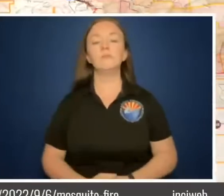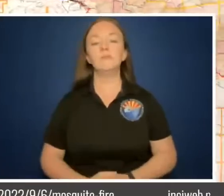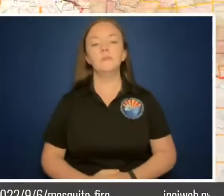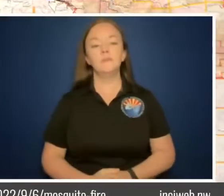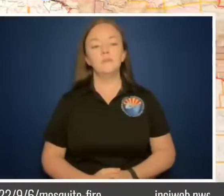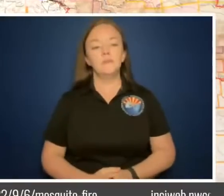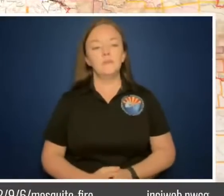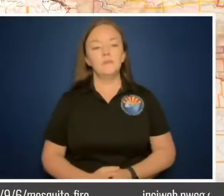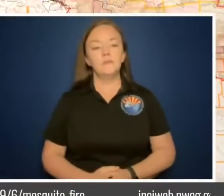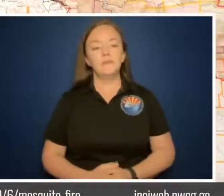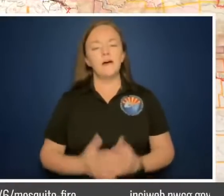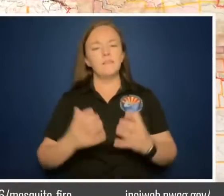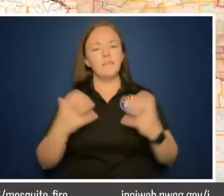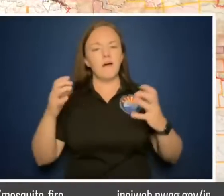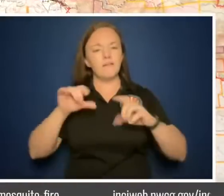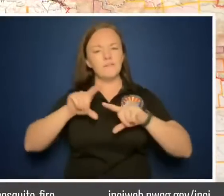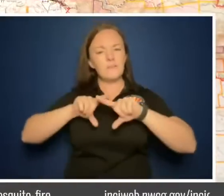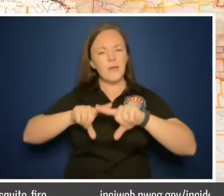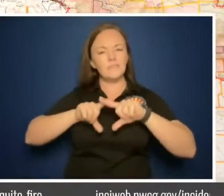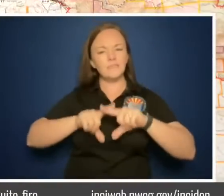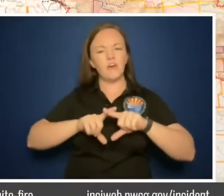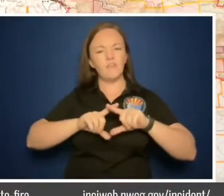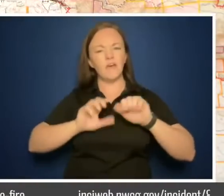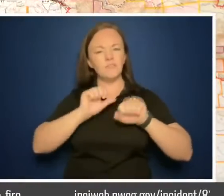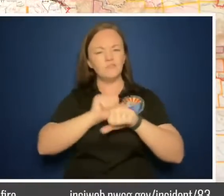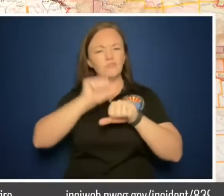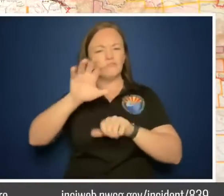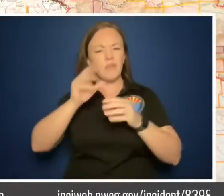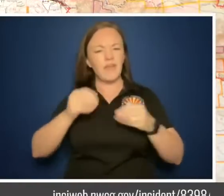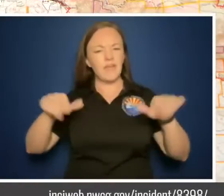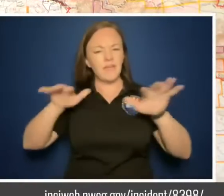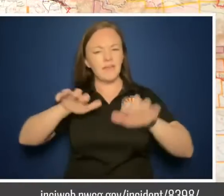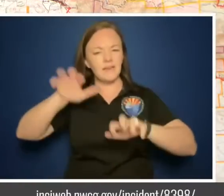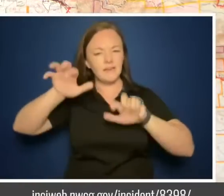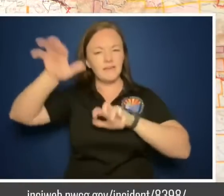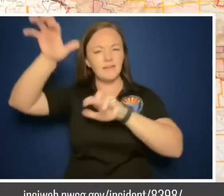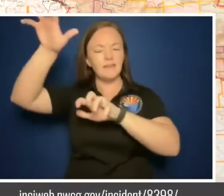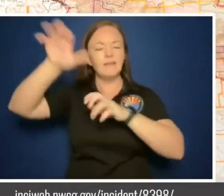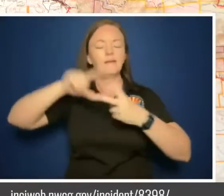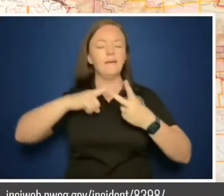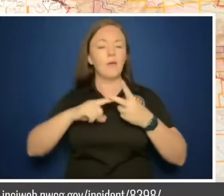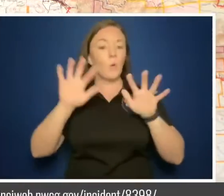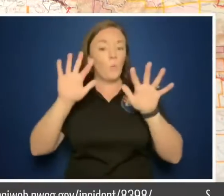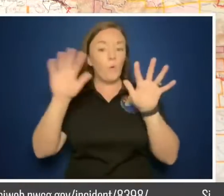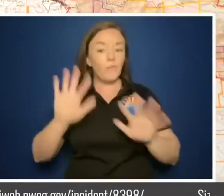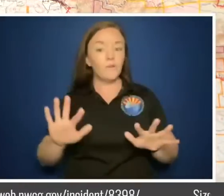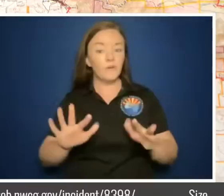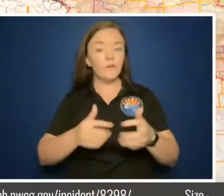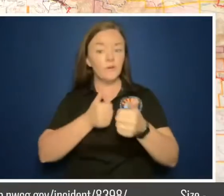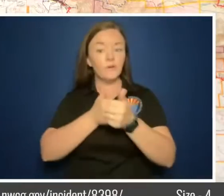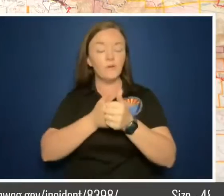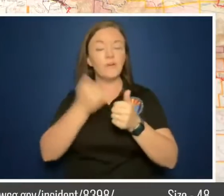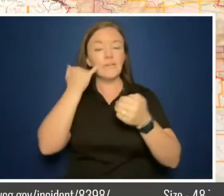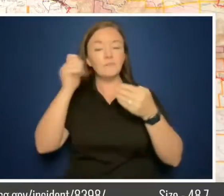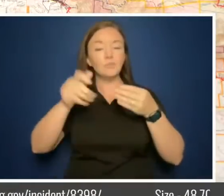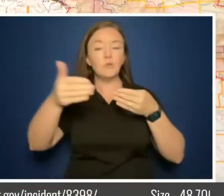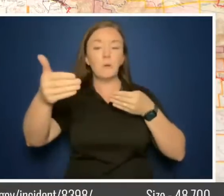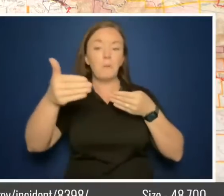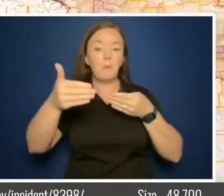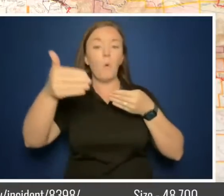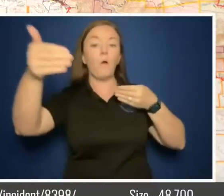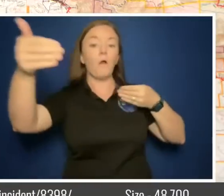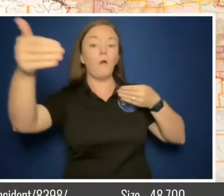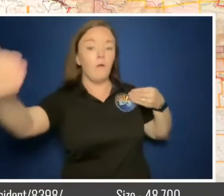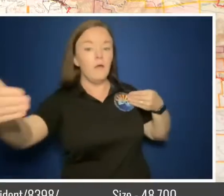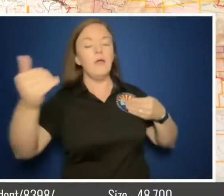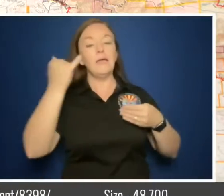its position on the terrain, weather factors that kind of play into how wide that should be. The wider the line, it helps